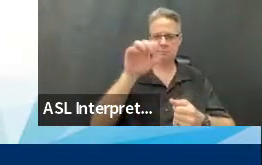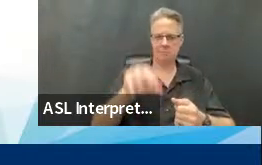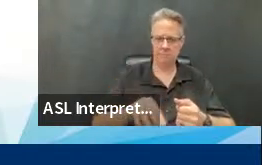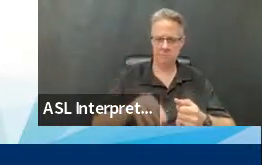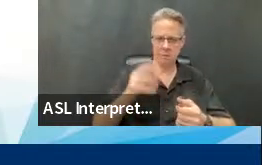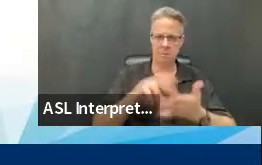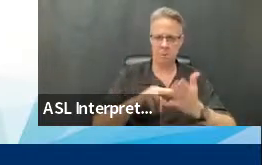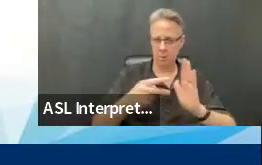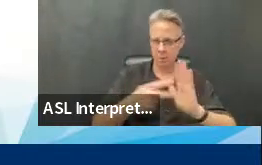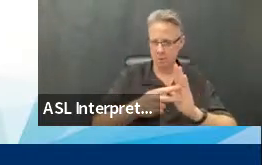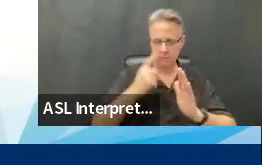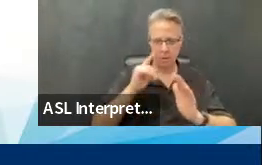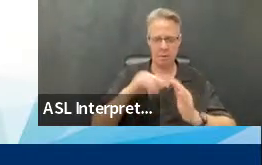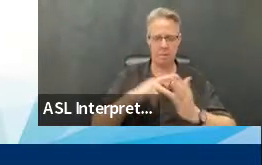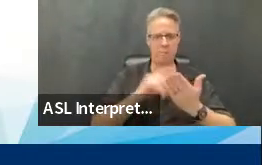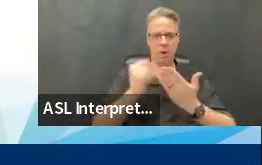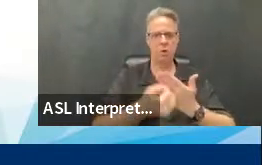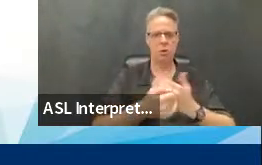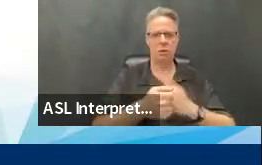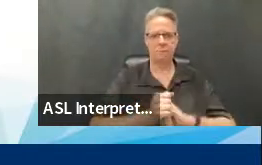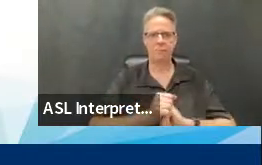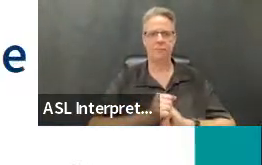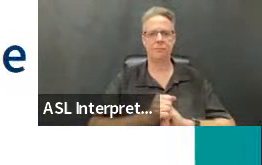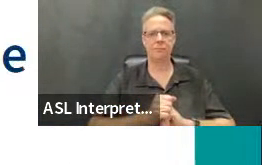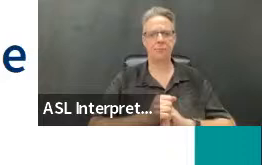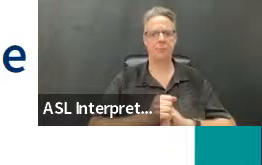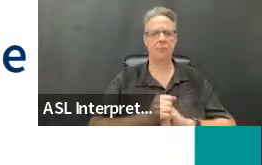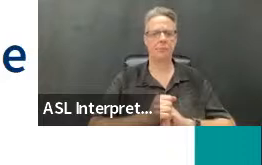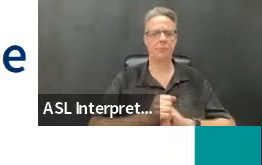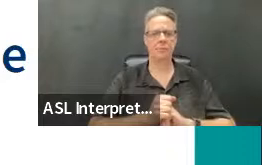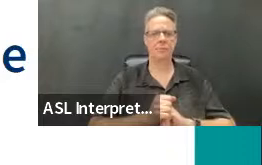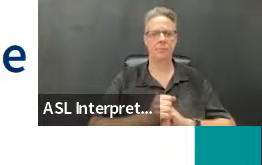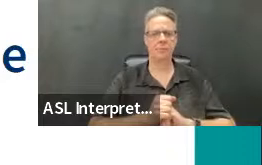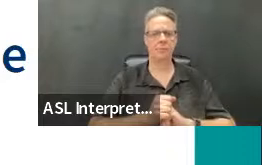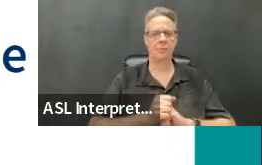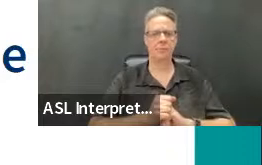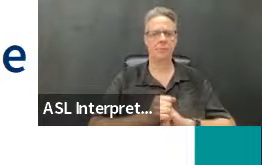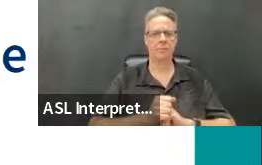the project. So we can go to the next slide.